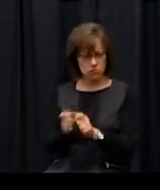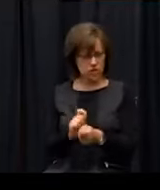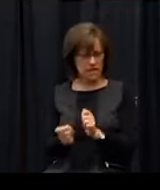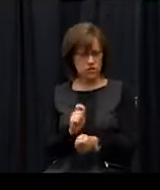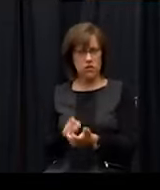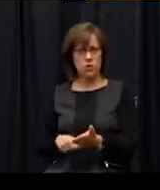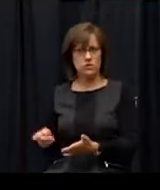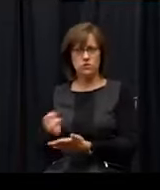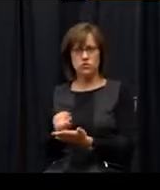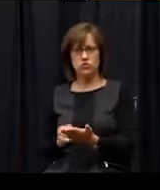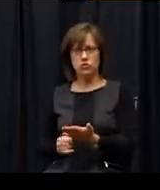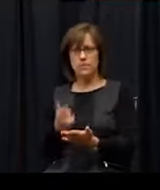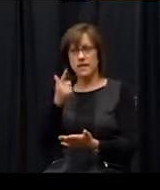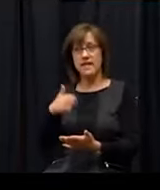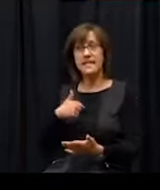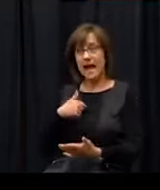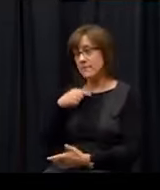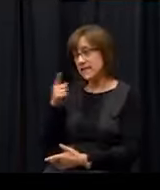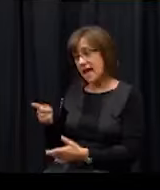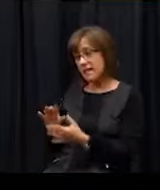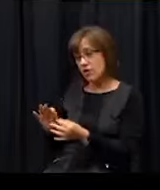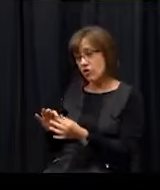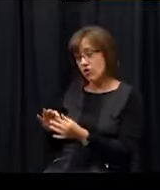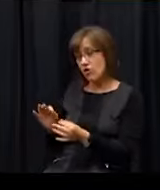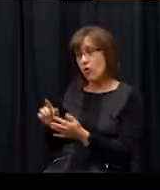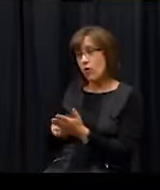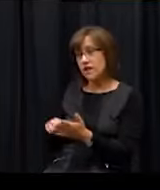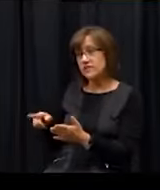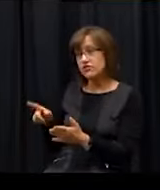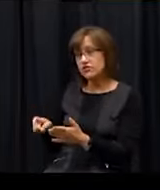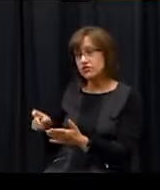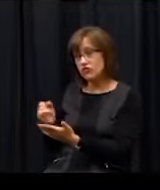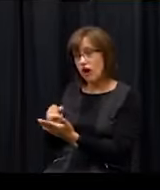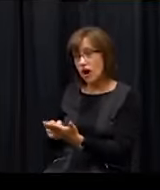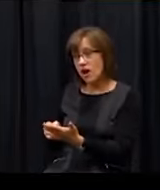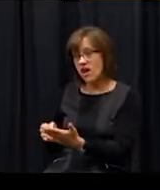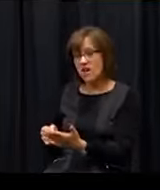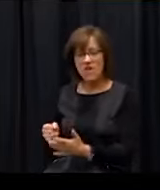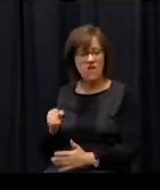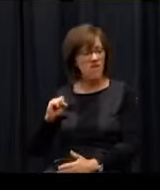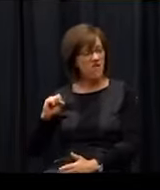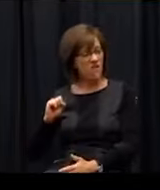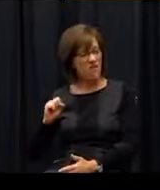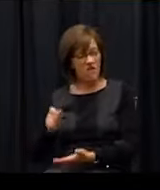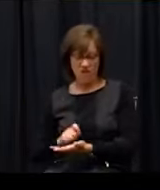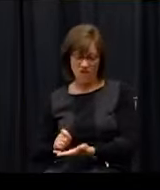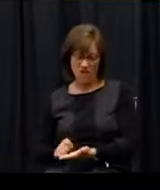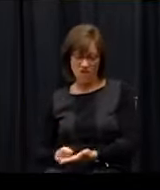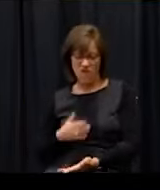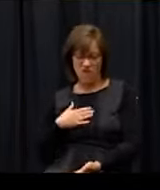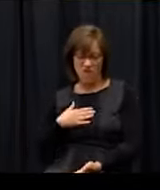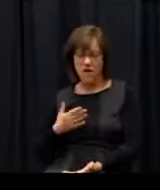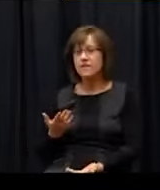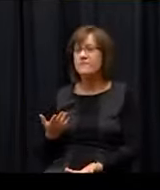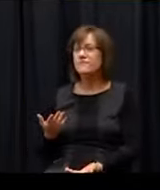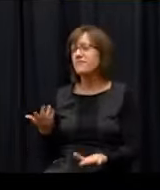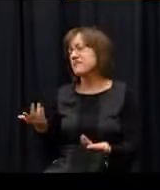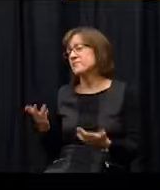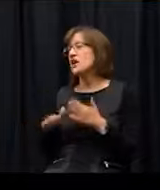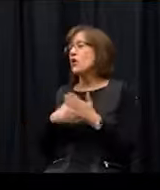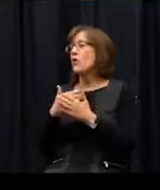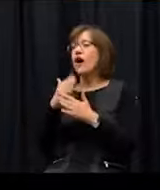what she was going to draw because I was telling her that. So she became, so interesting. So going back to, we're all adults